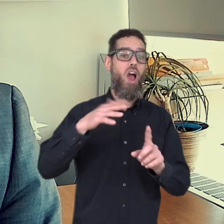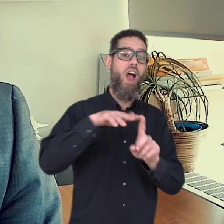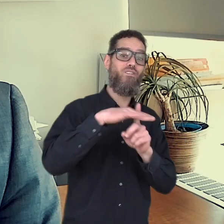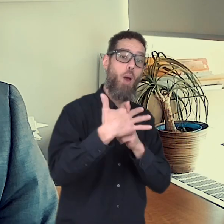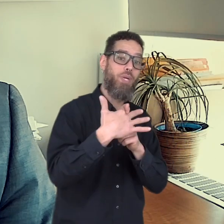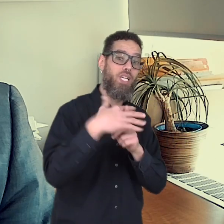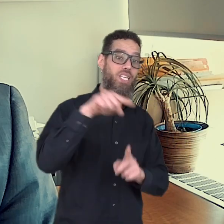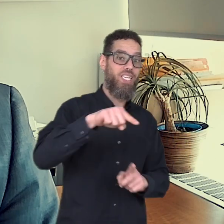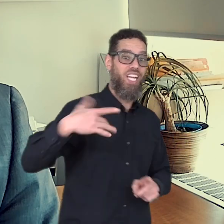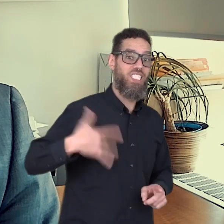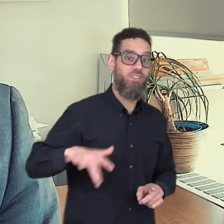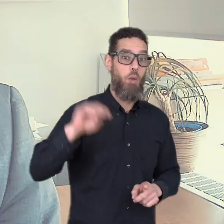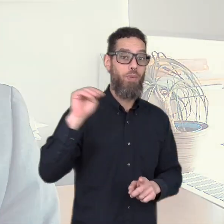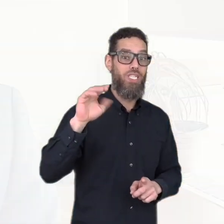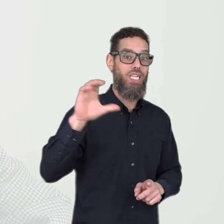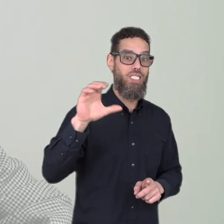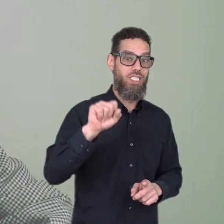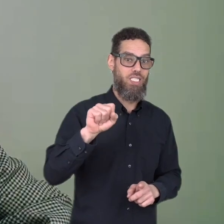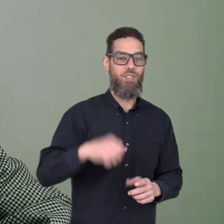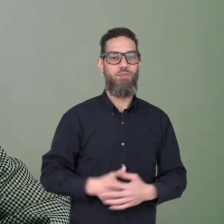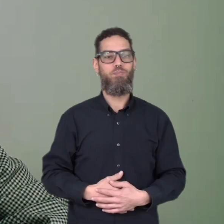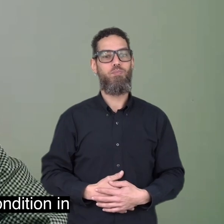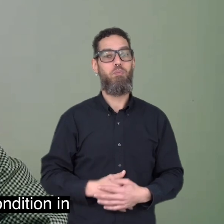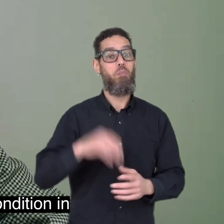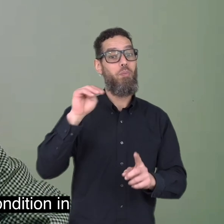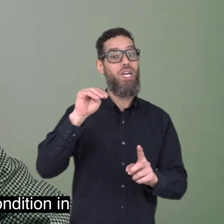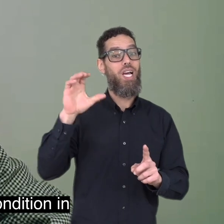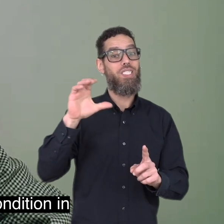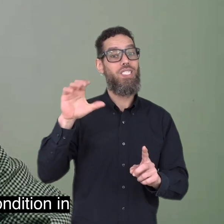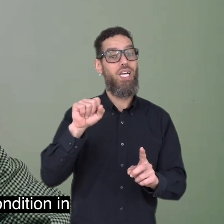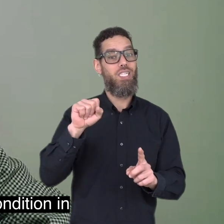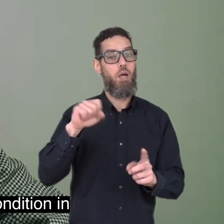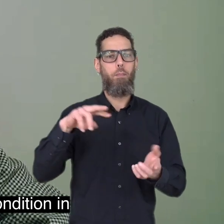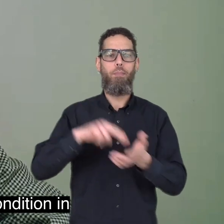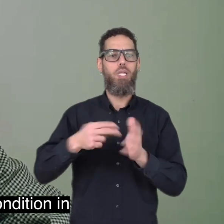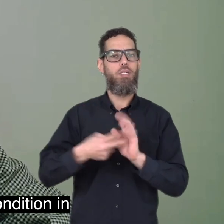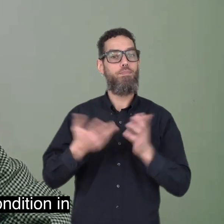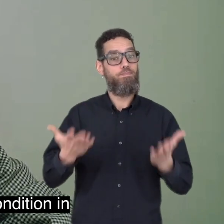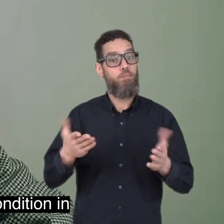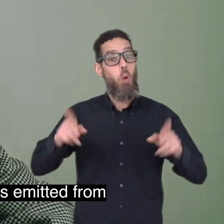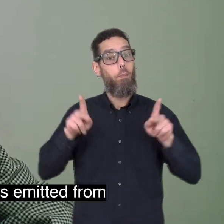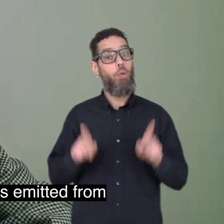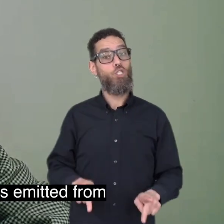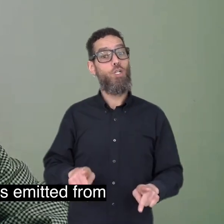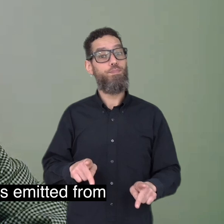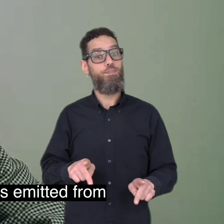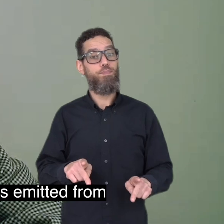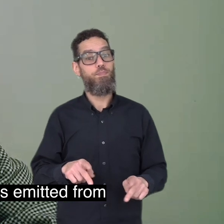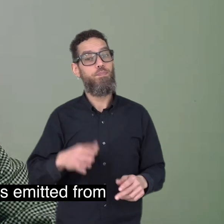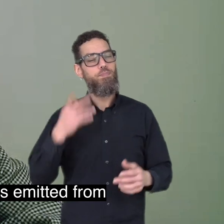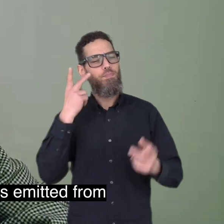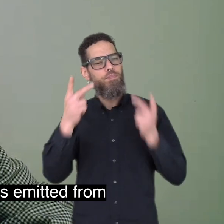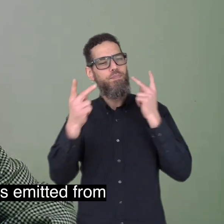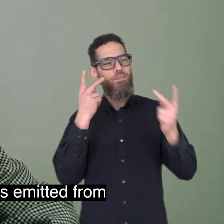sensitivities or environmental sensitivities. Multiple chemical sensitivity, or MCS, is a condition